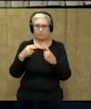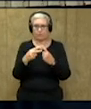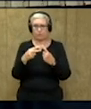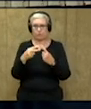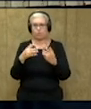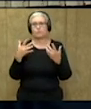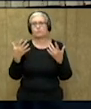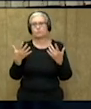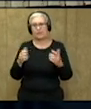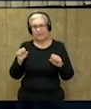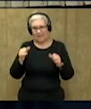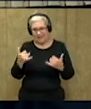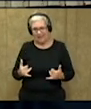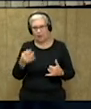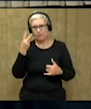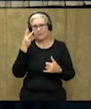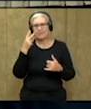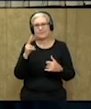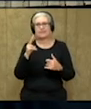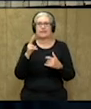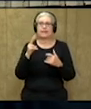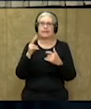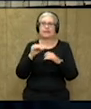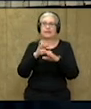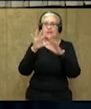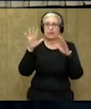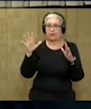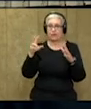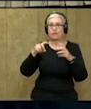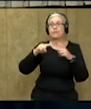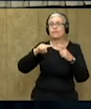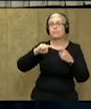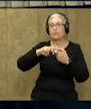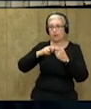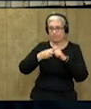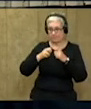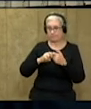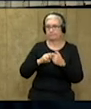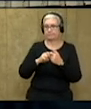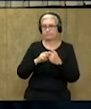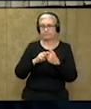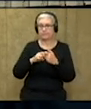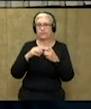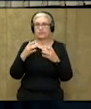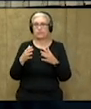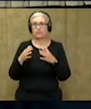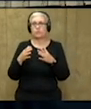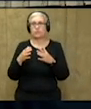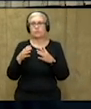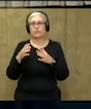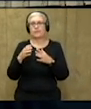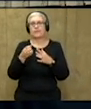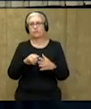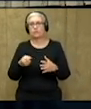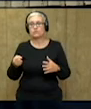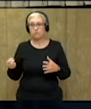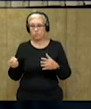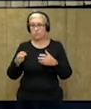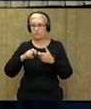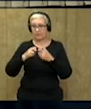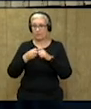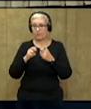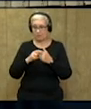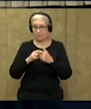clearly what the issue is and so that we can resolve that issue. We can get right to the root of it, right to the source of it,